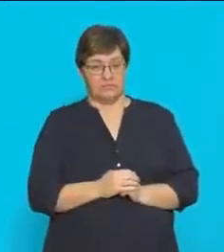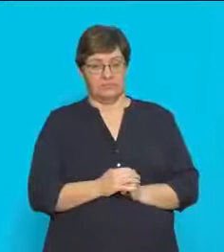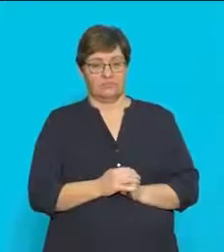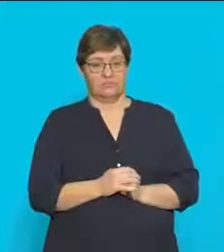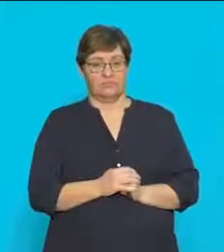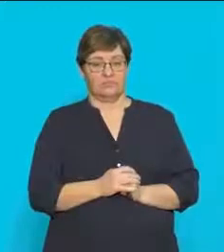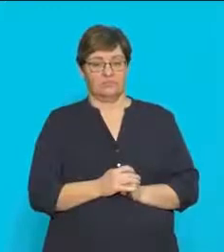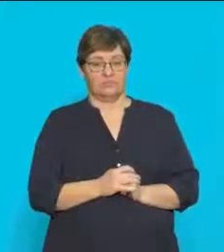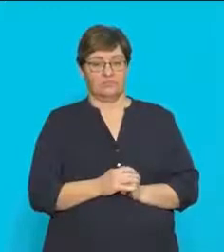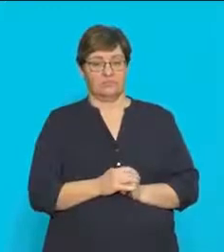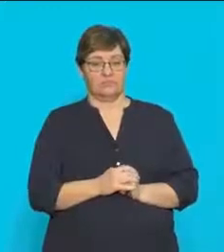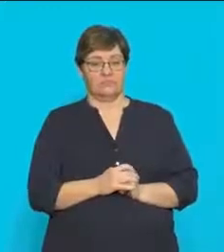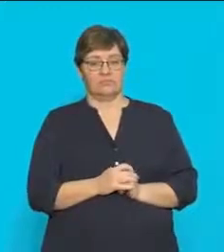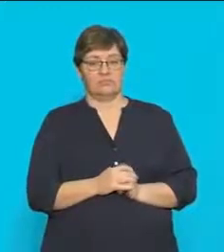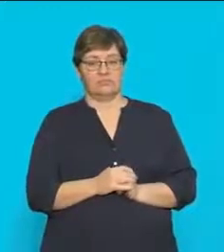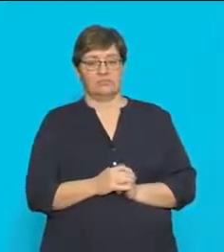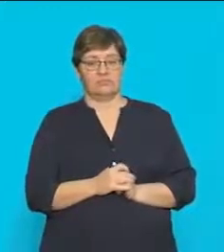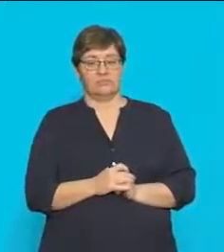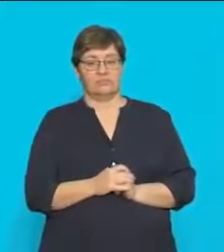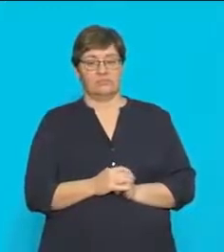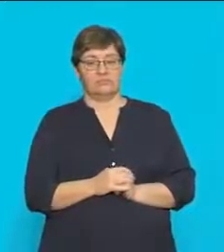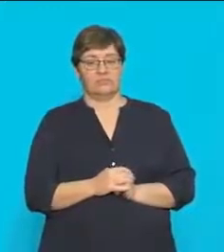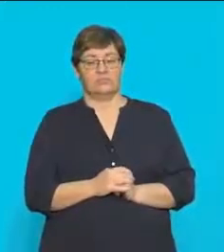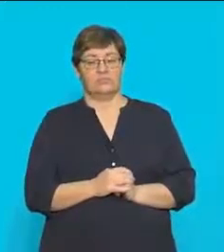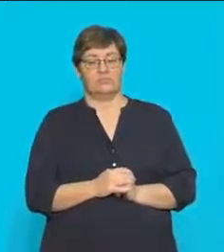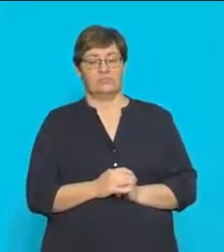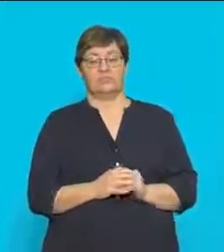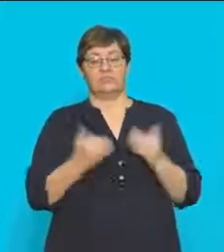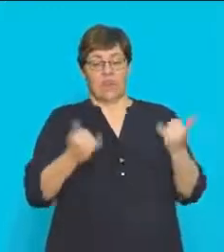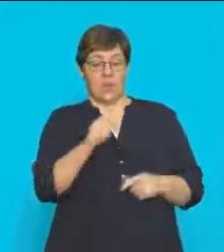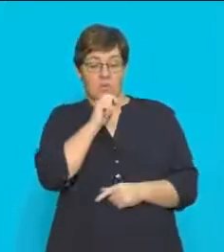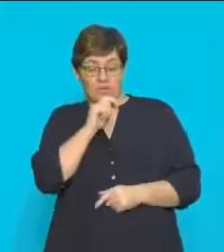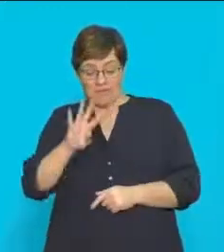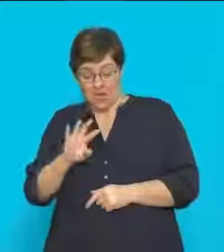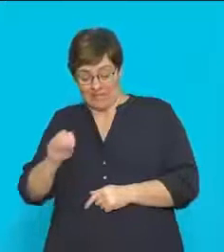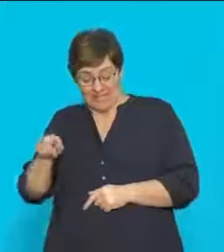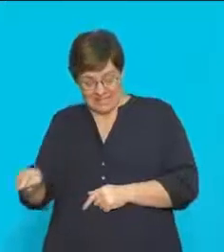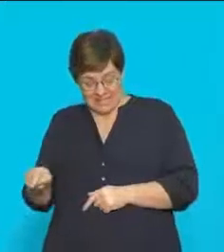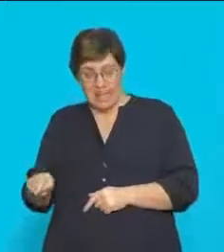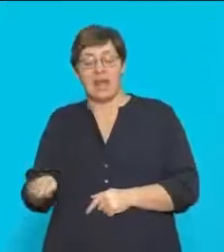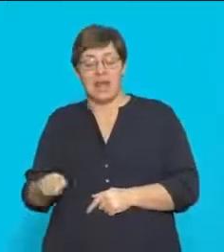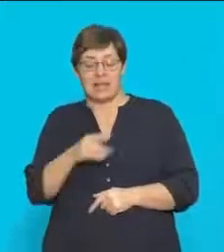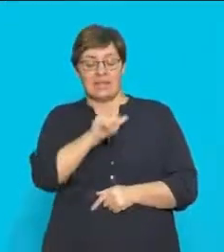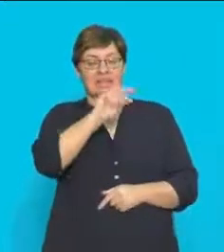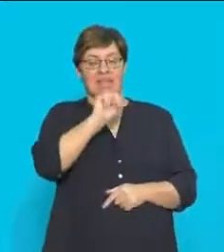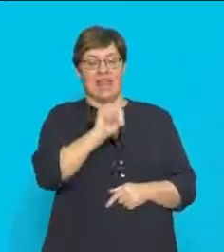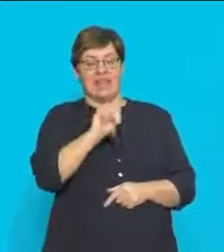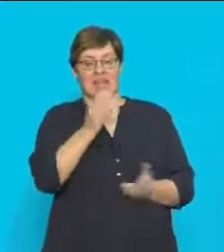40 degrees. So we're going to use that 40 degrees in our sine